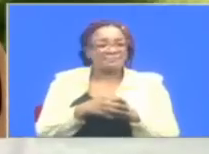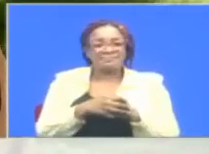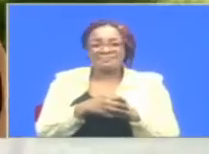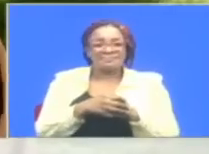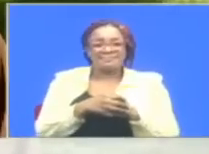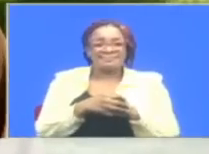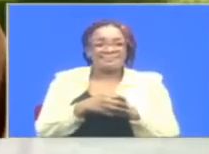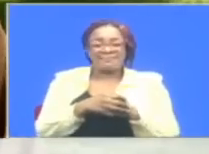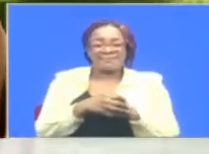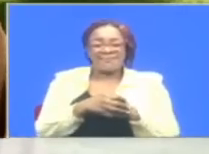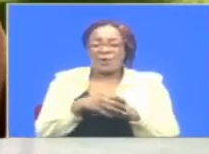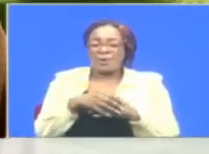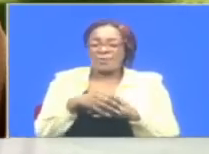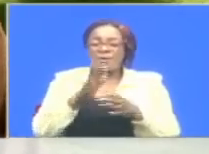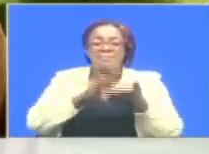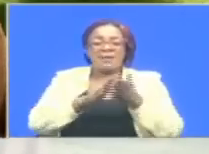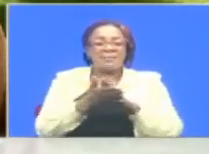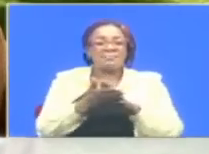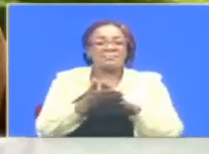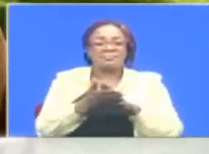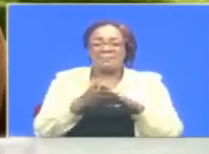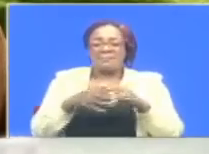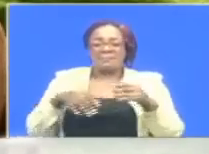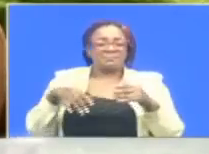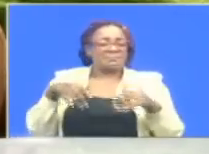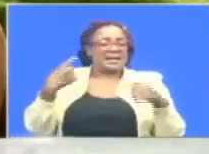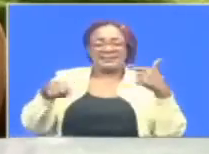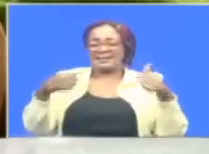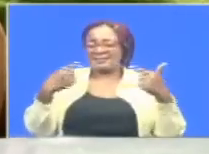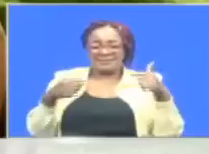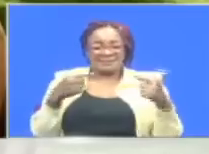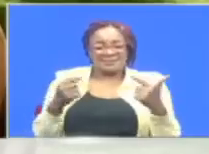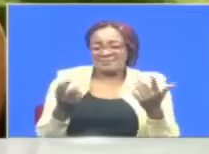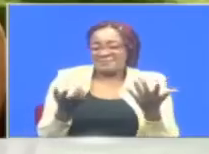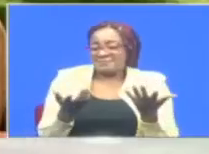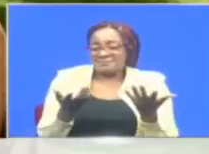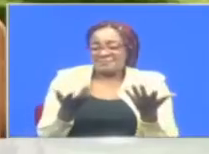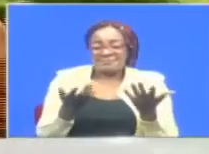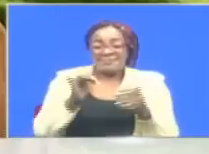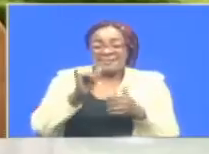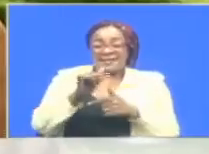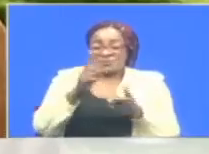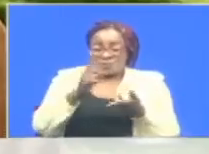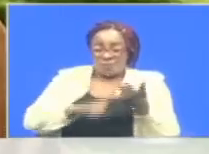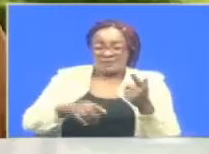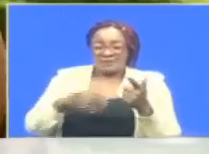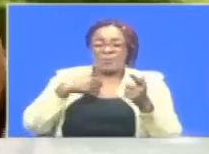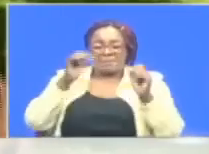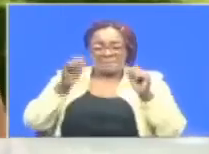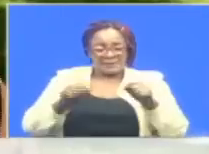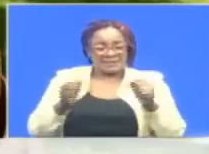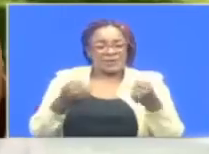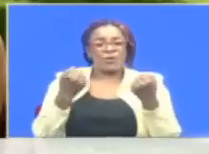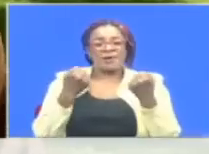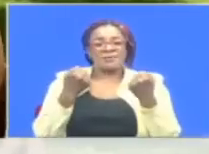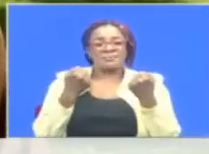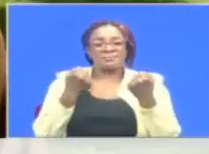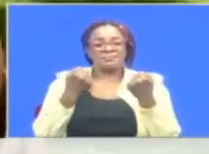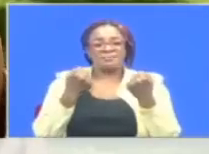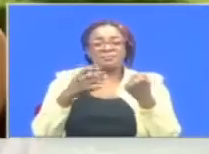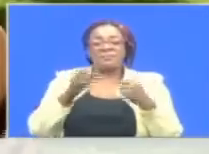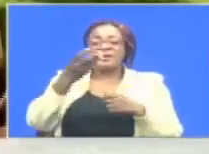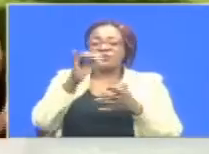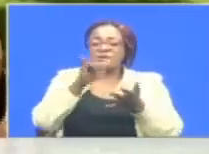We stopped being brothers. We became irritants. We became a nuisance. And that's what we must cure, you know, so